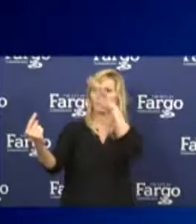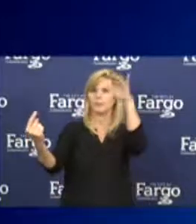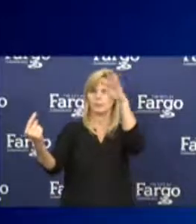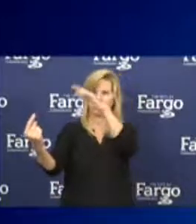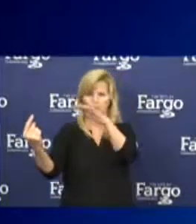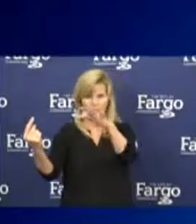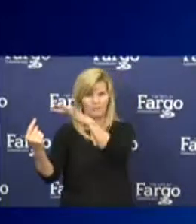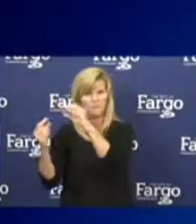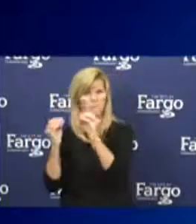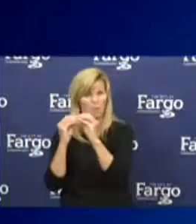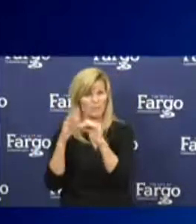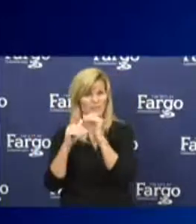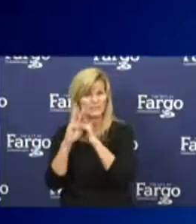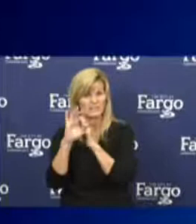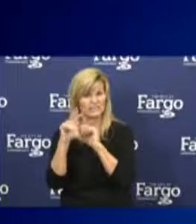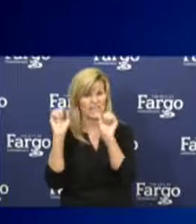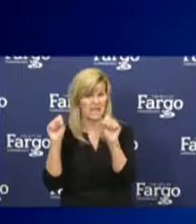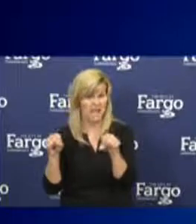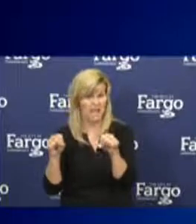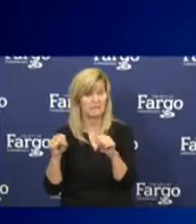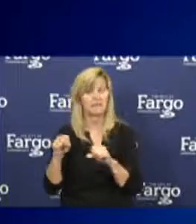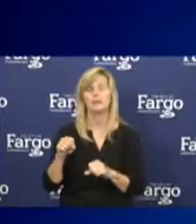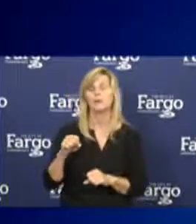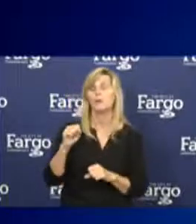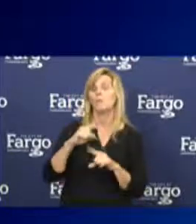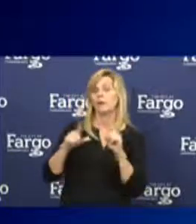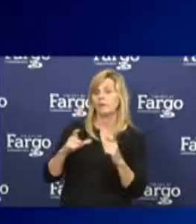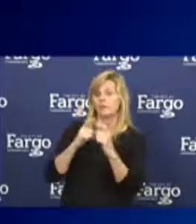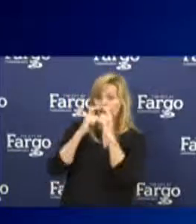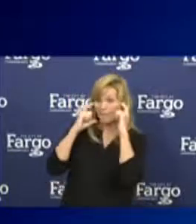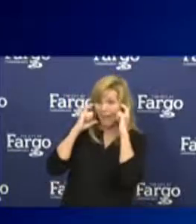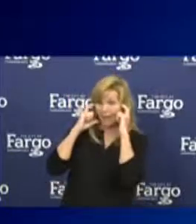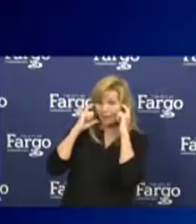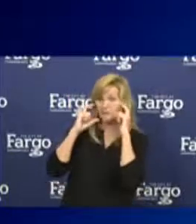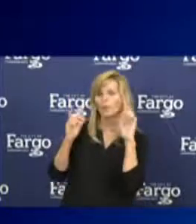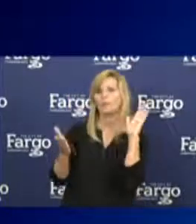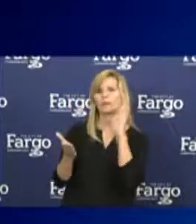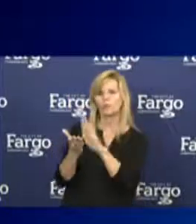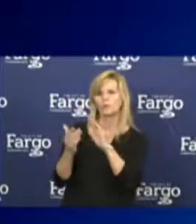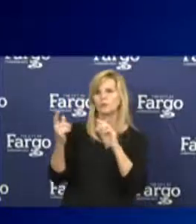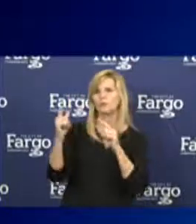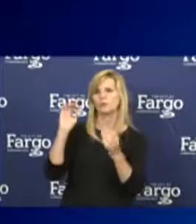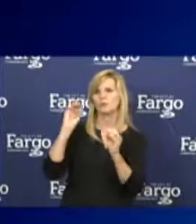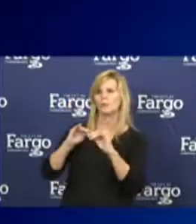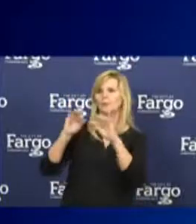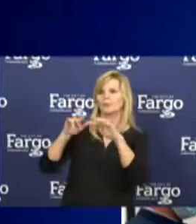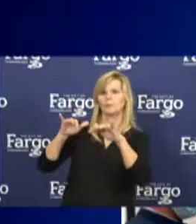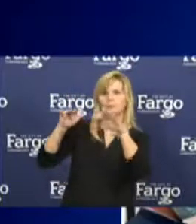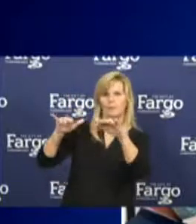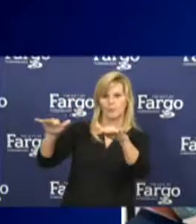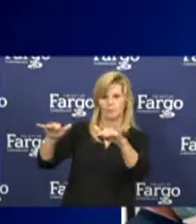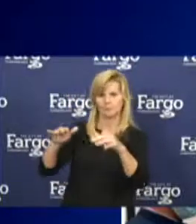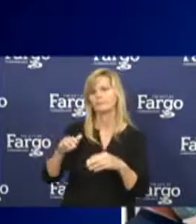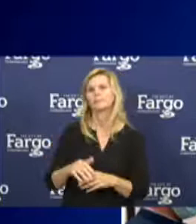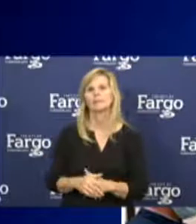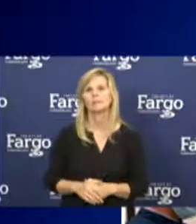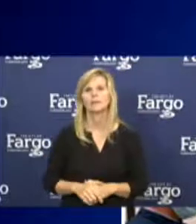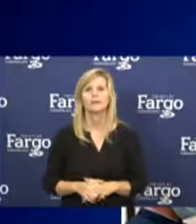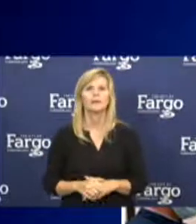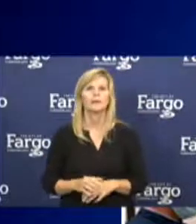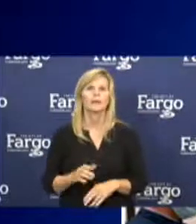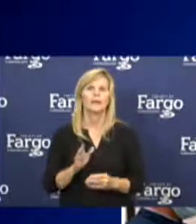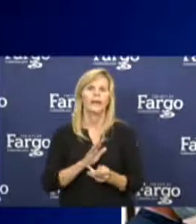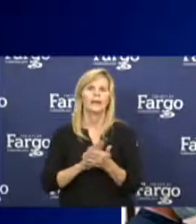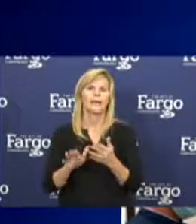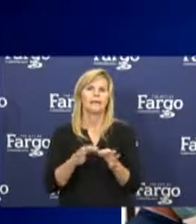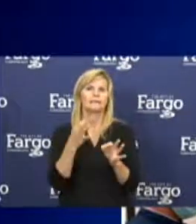when you're indoors with people to try and decrease being exposed to those smaller respiratory droplets are things like masking. A nice